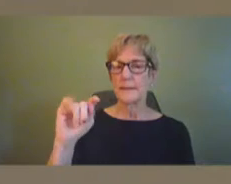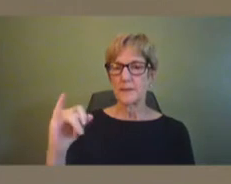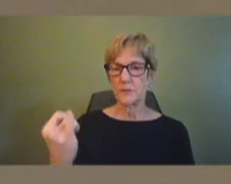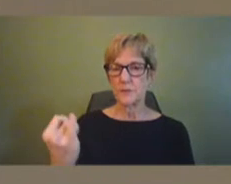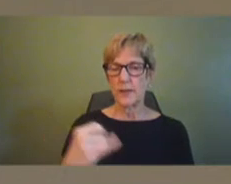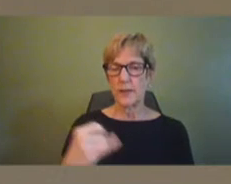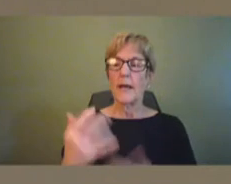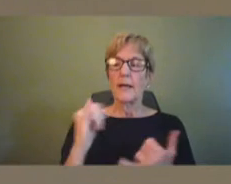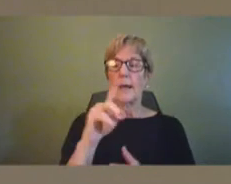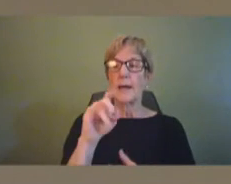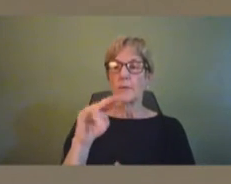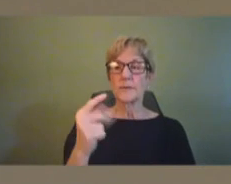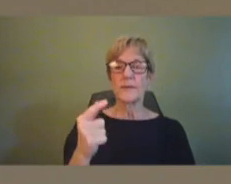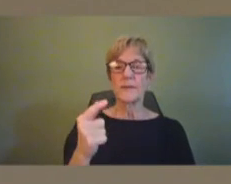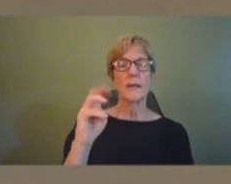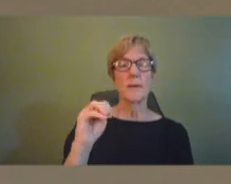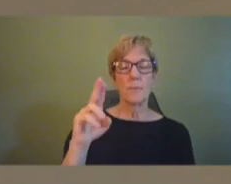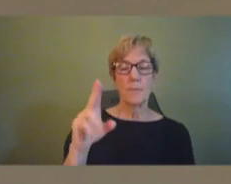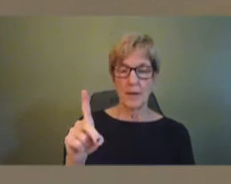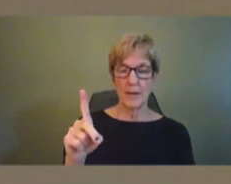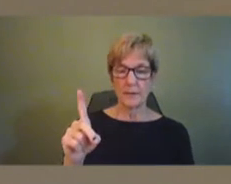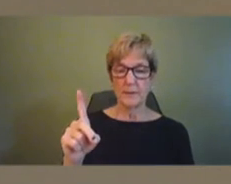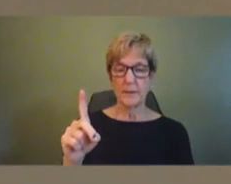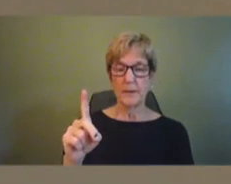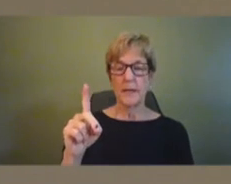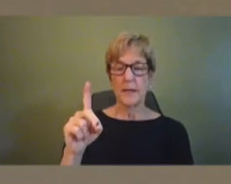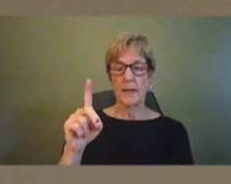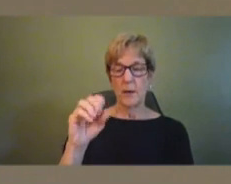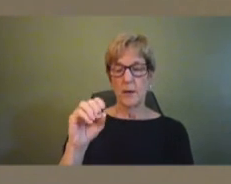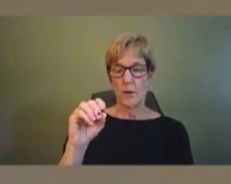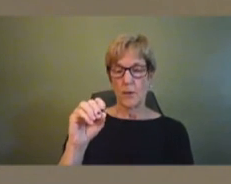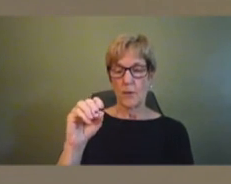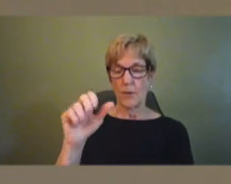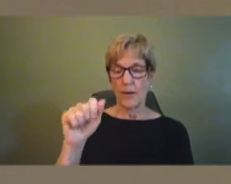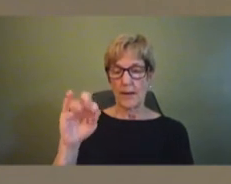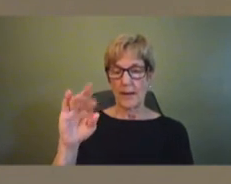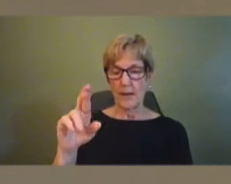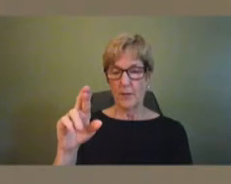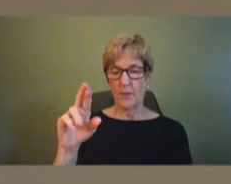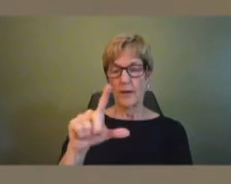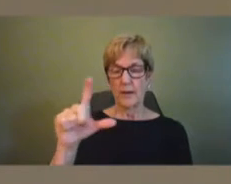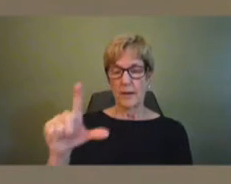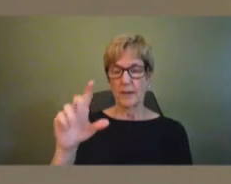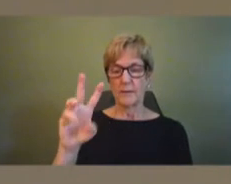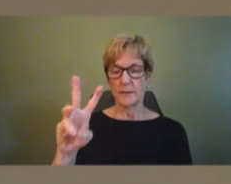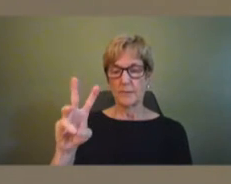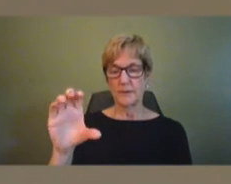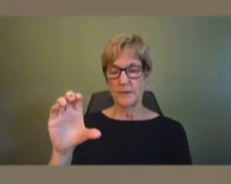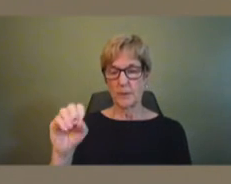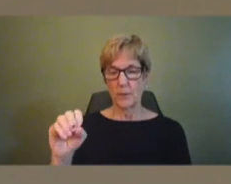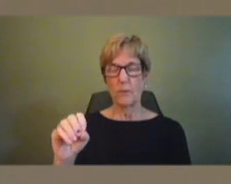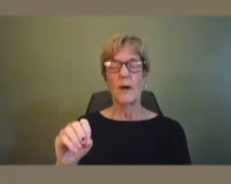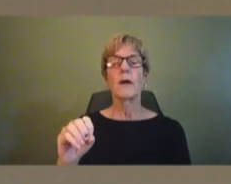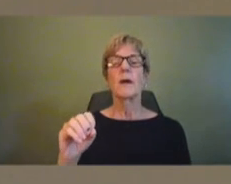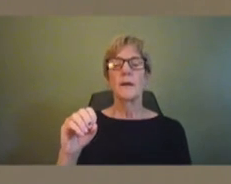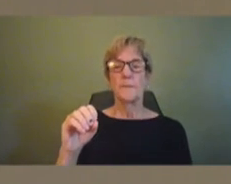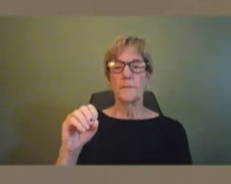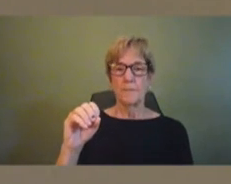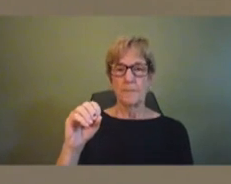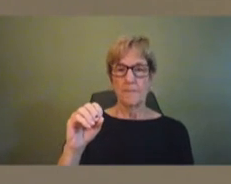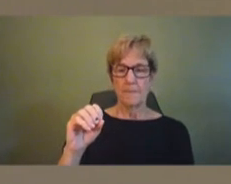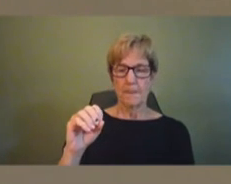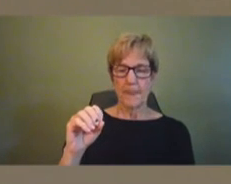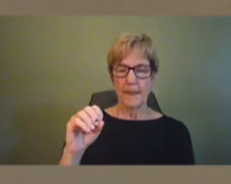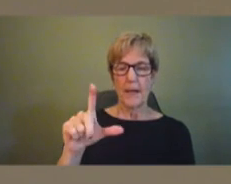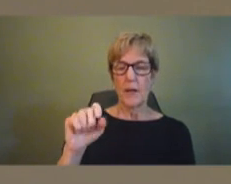mud o a l lwca which means mixed use development optional airport noise overlay Lower Lake Wally